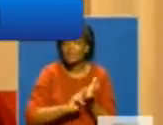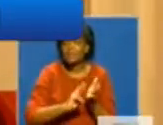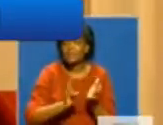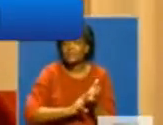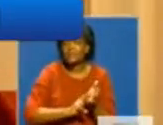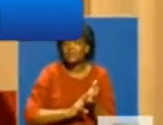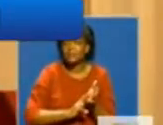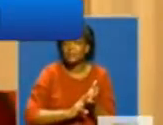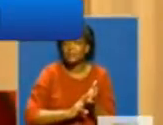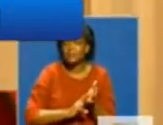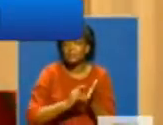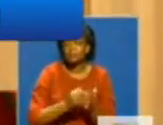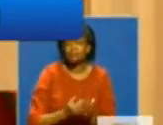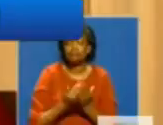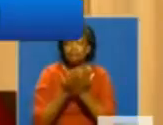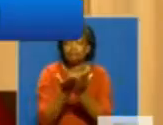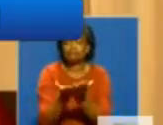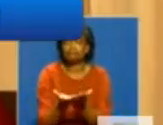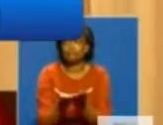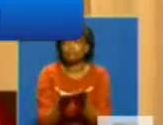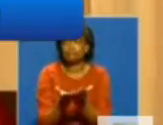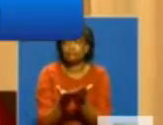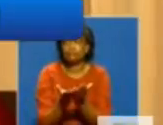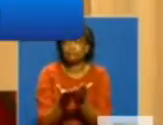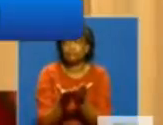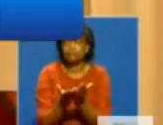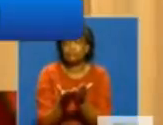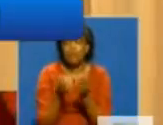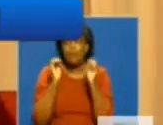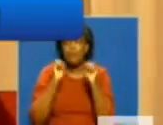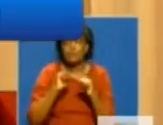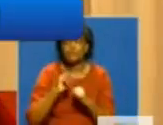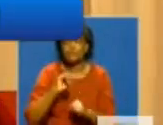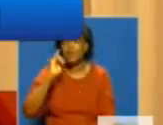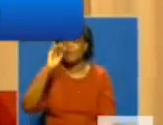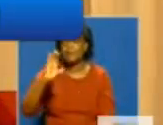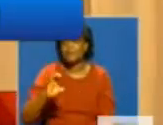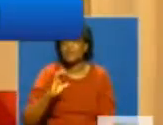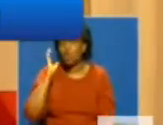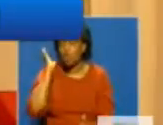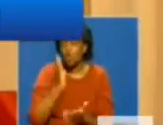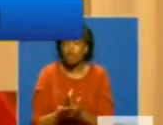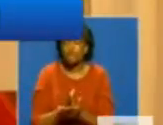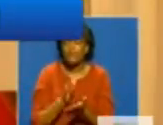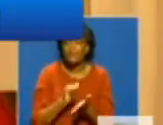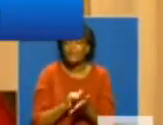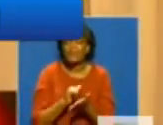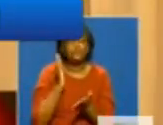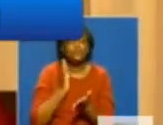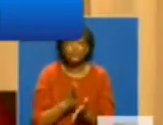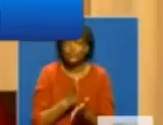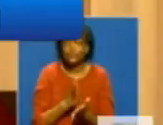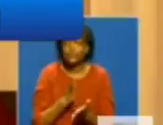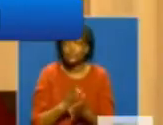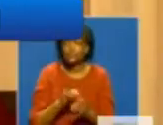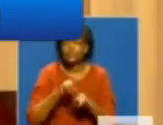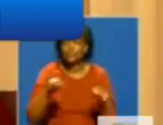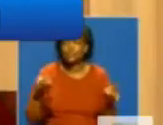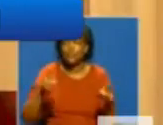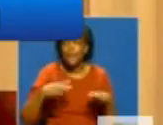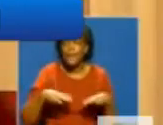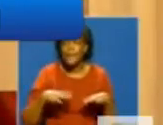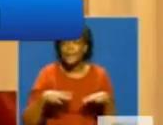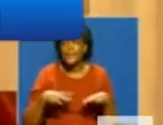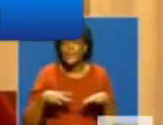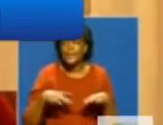and present them, how does IBC verify that indeed those people are